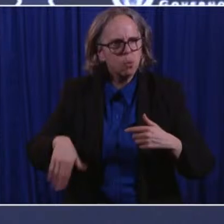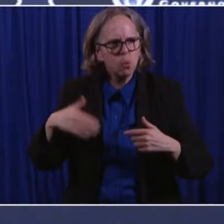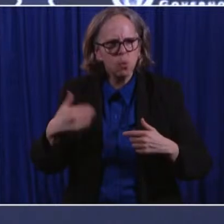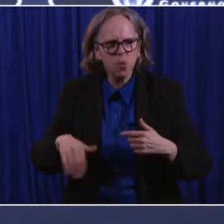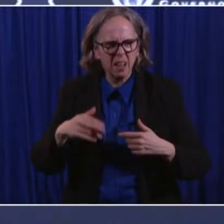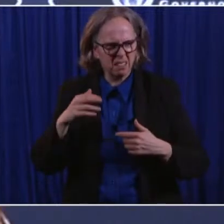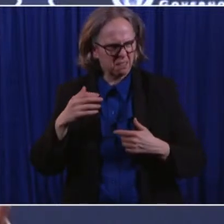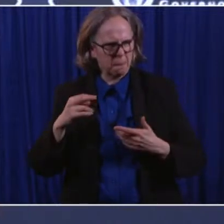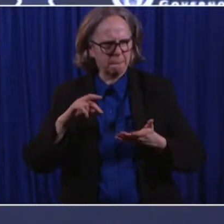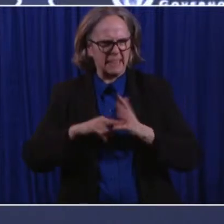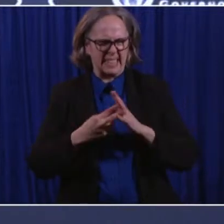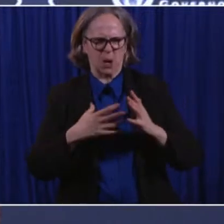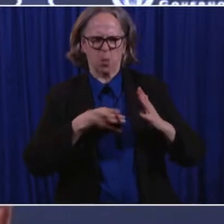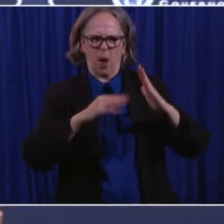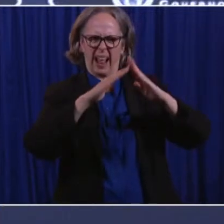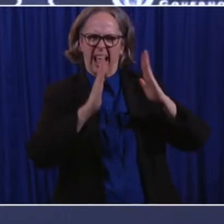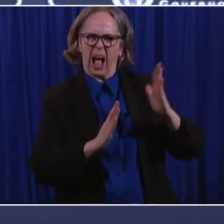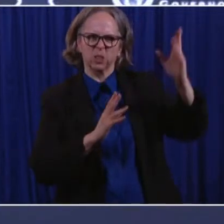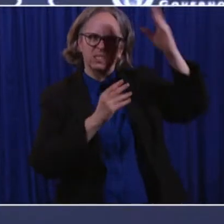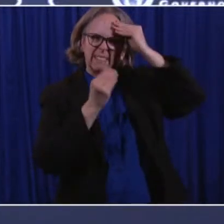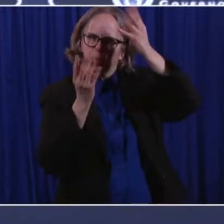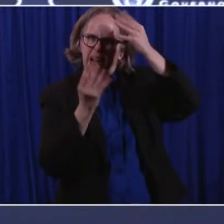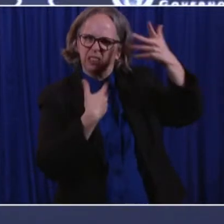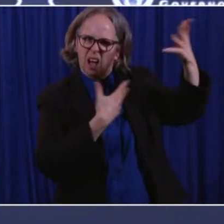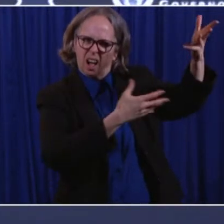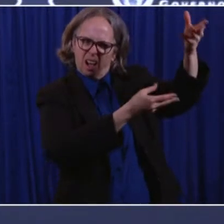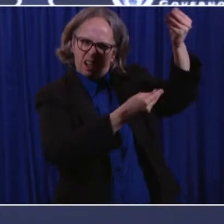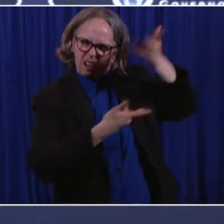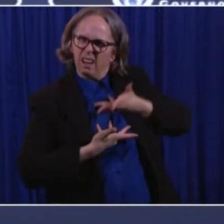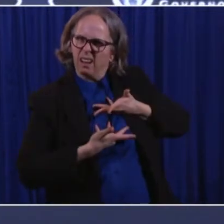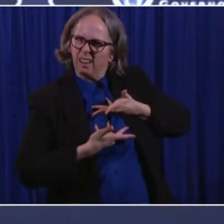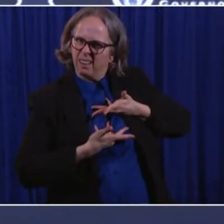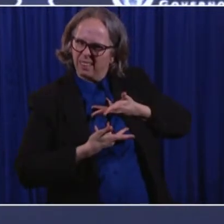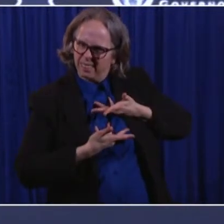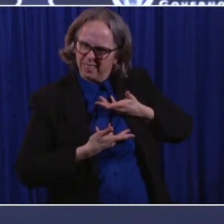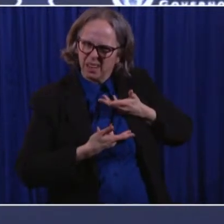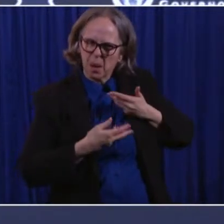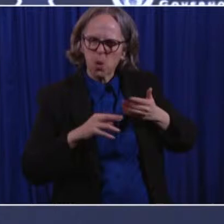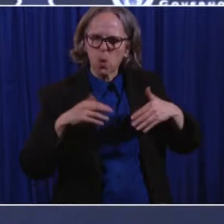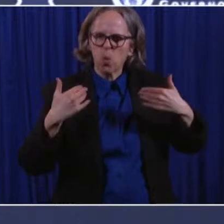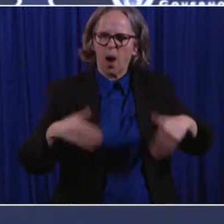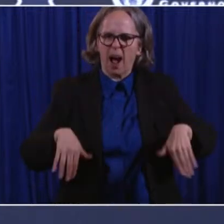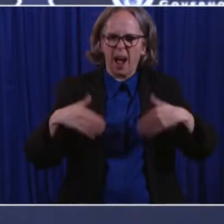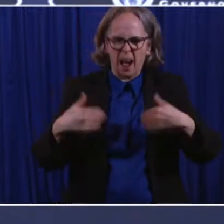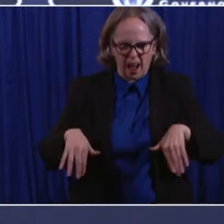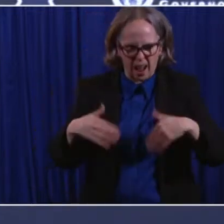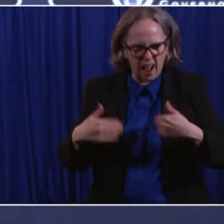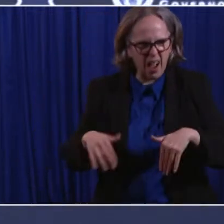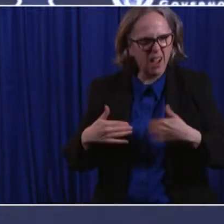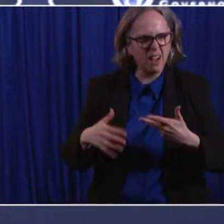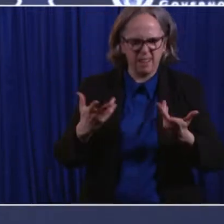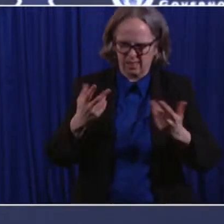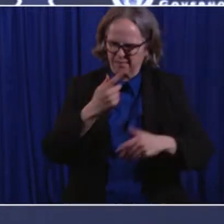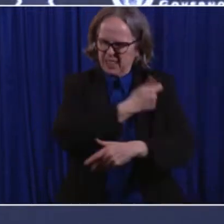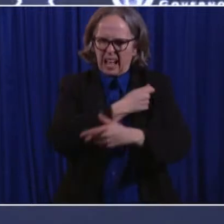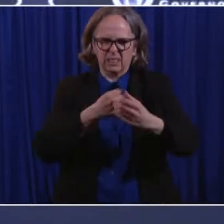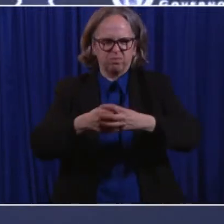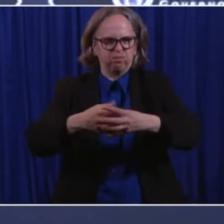regard to that. So this is expanding the amount of the vaccines. We also are frankly in a